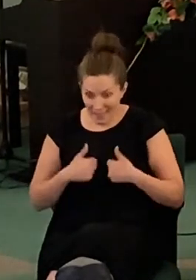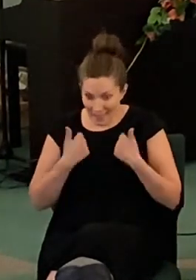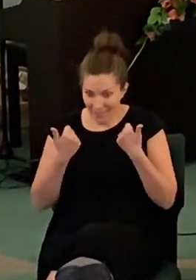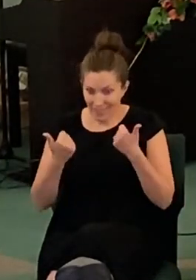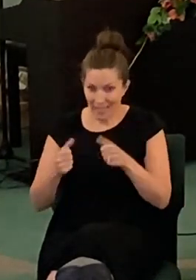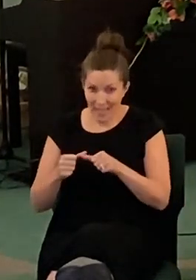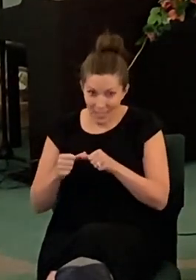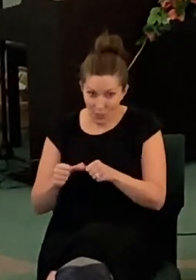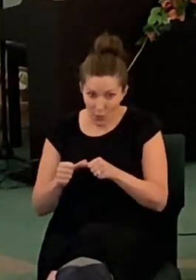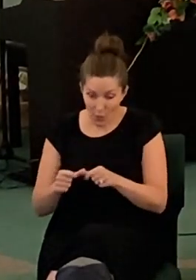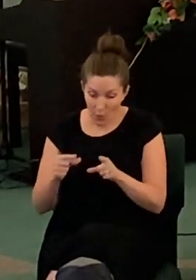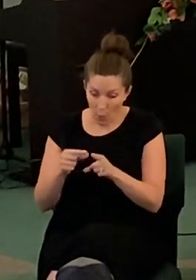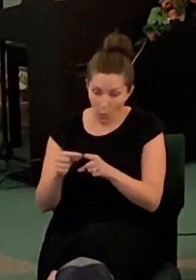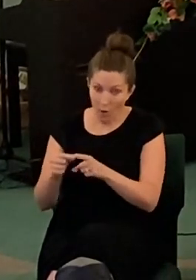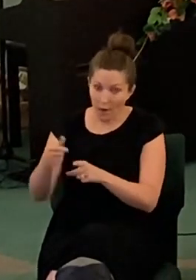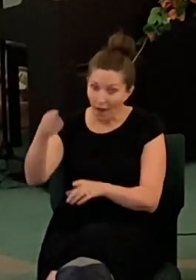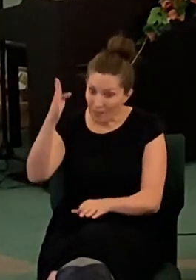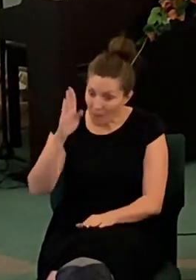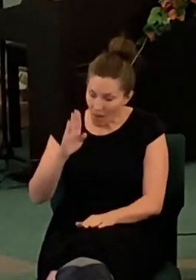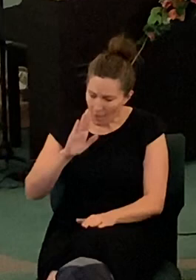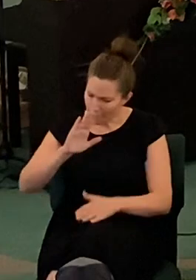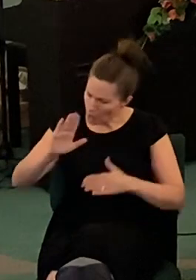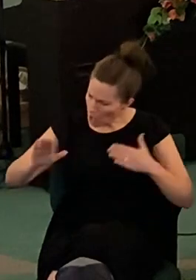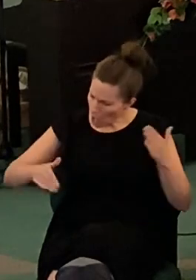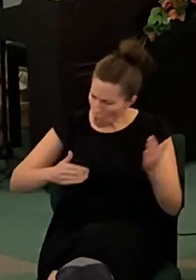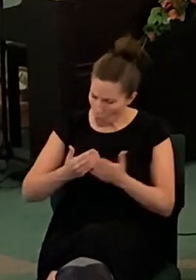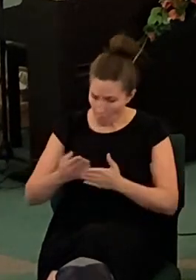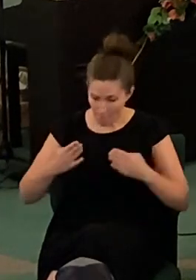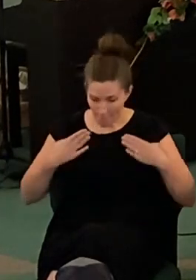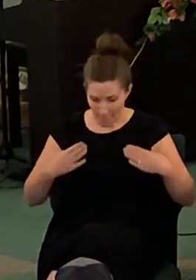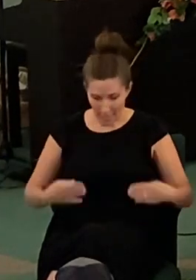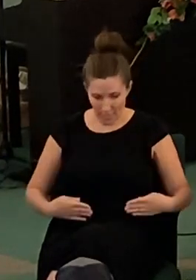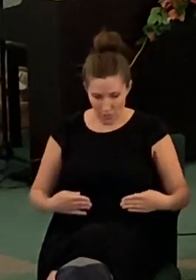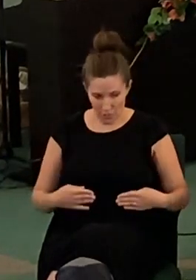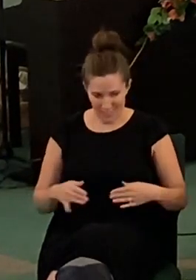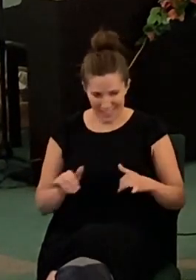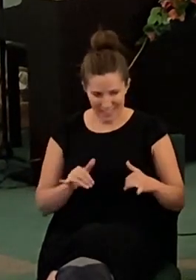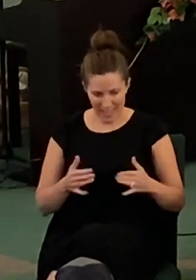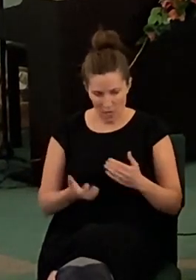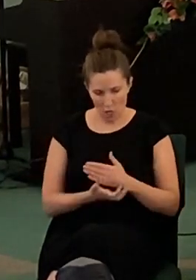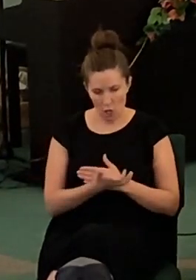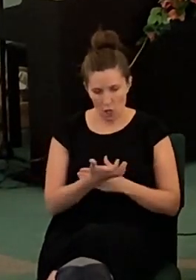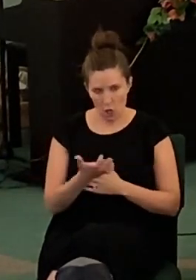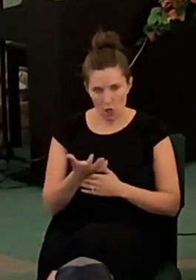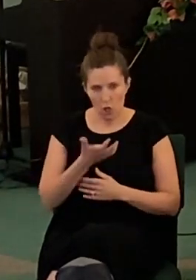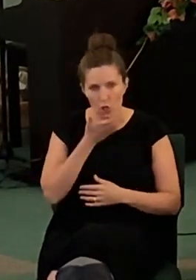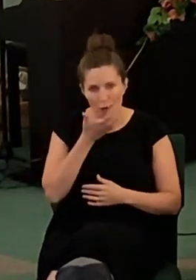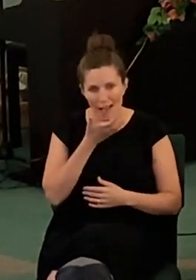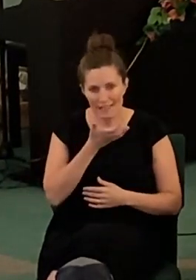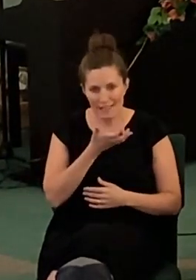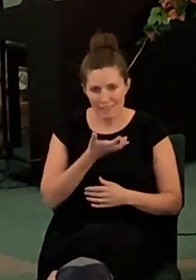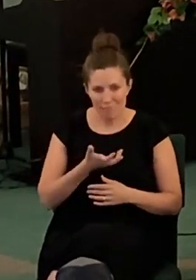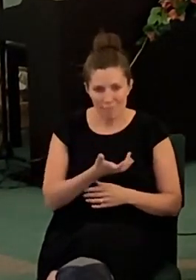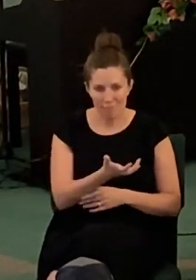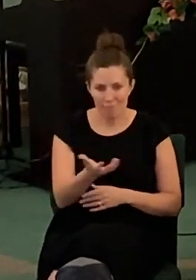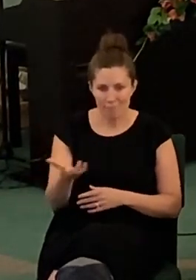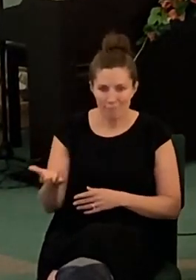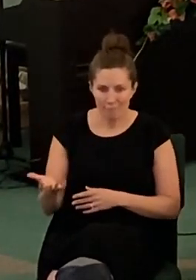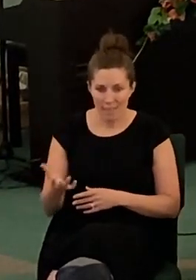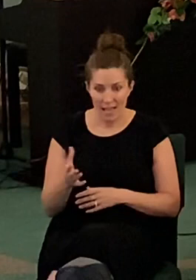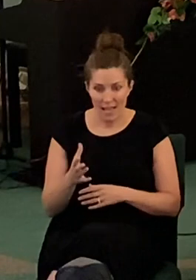of God. For all flesh is like grass, and all its glory like the flower